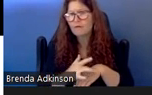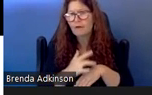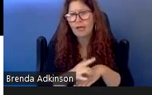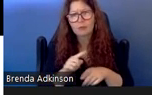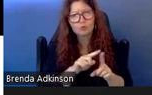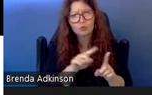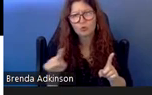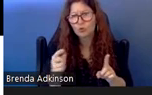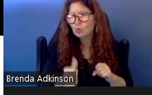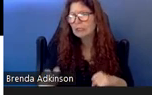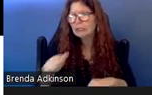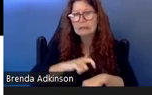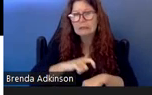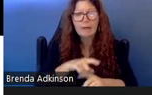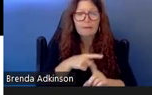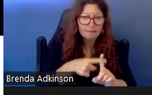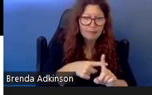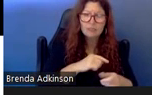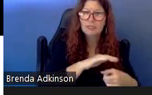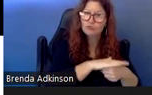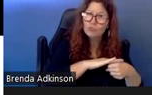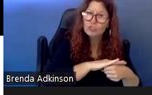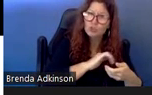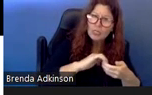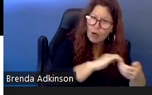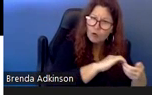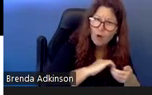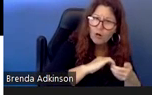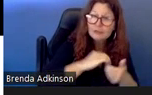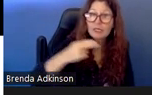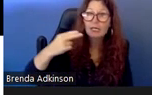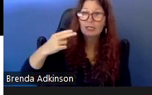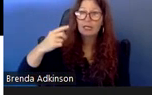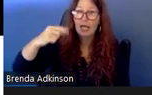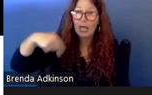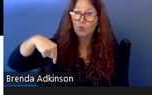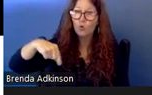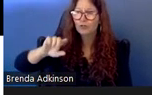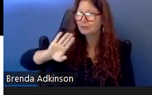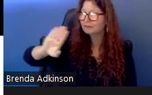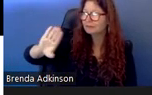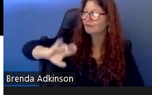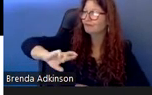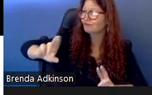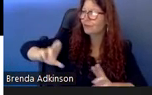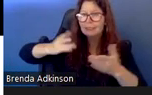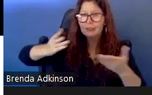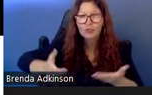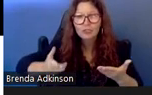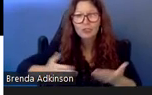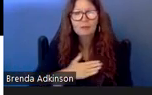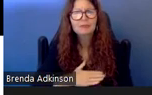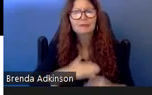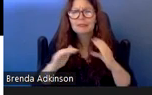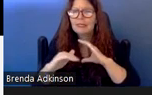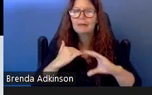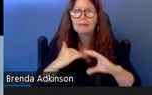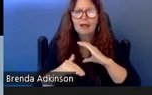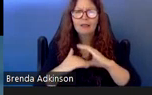regional counterparts and headquarters programming. And feel free to email us at